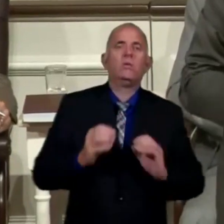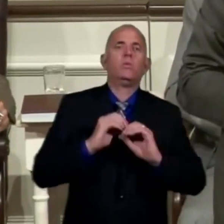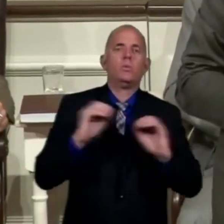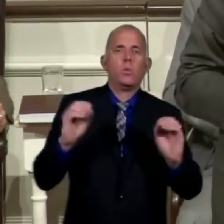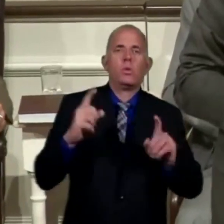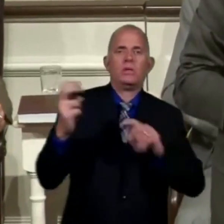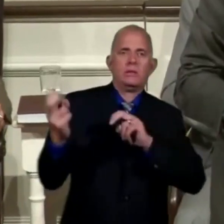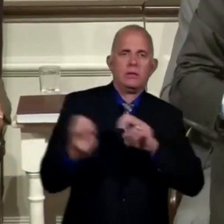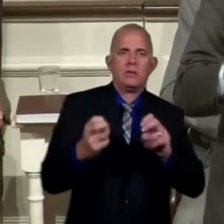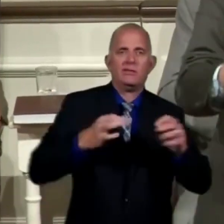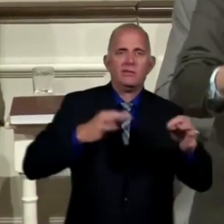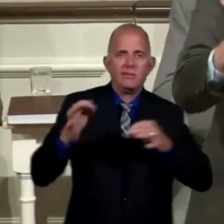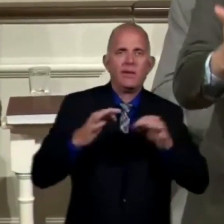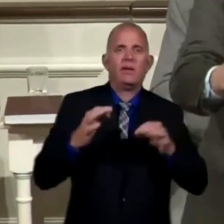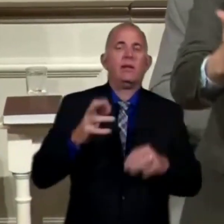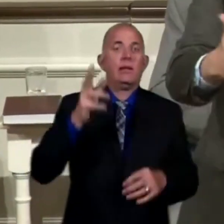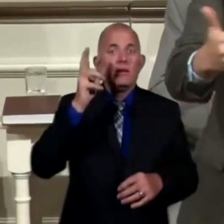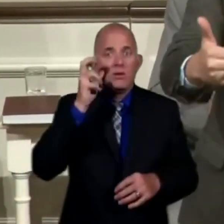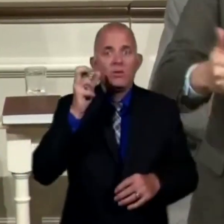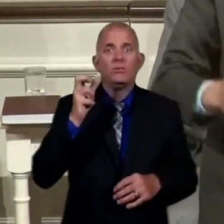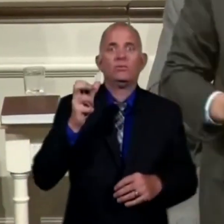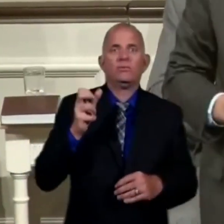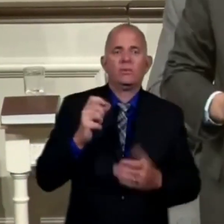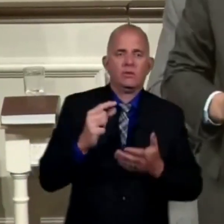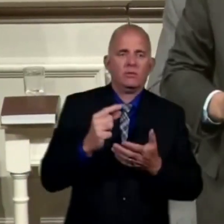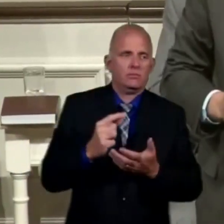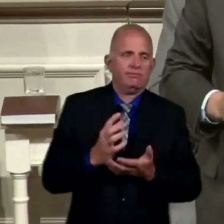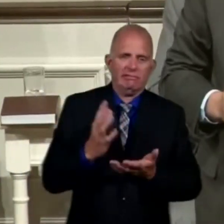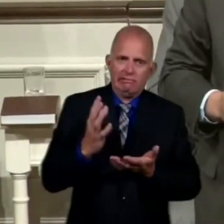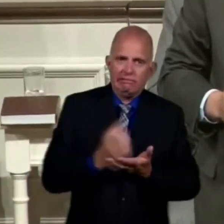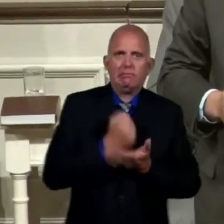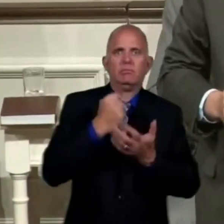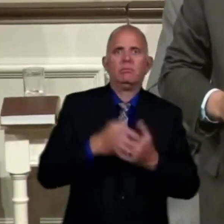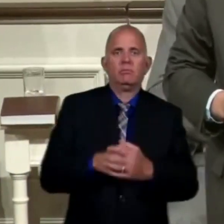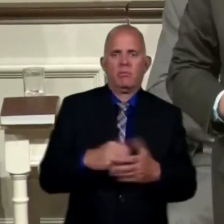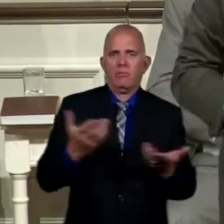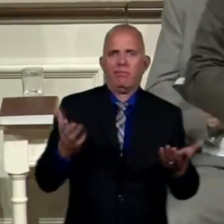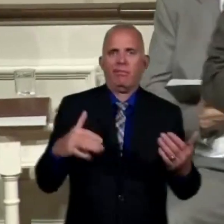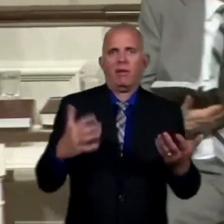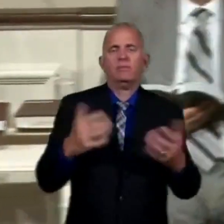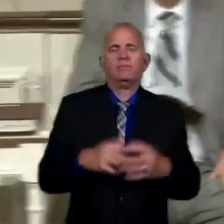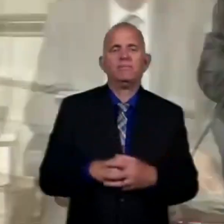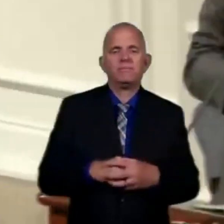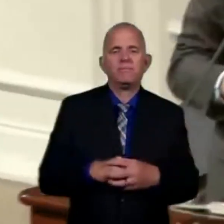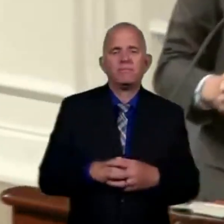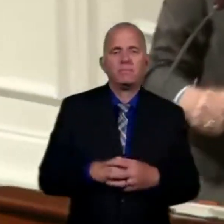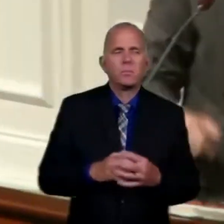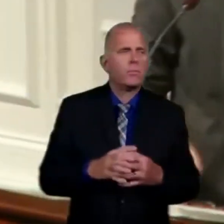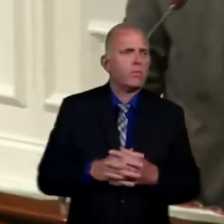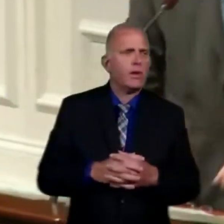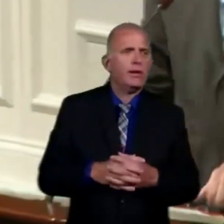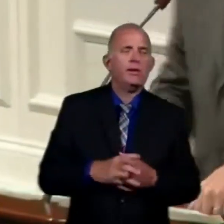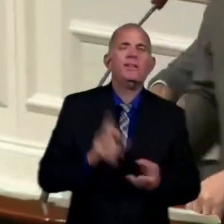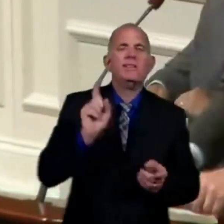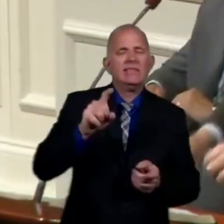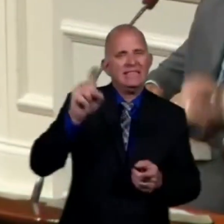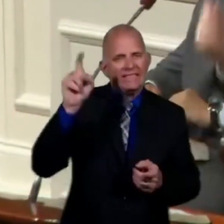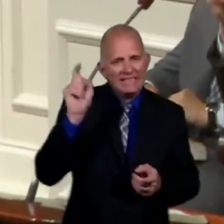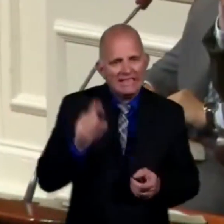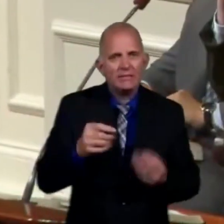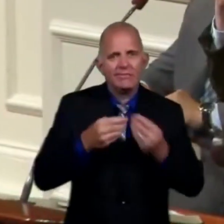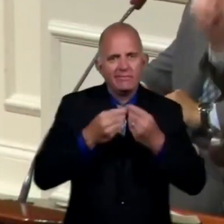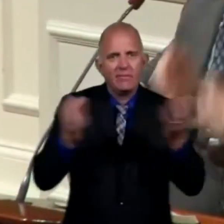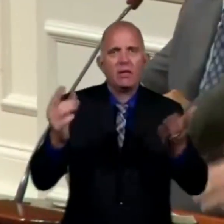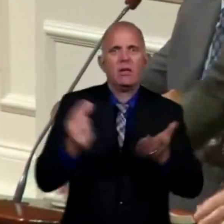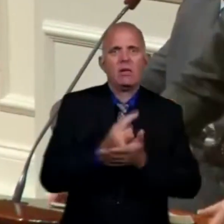to them. No one's ever said, listen, let me walk you through that. Oh, how we need to get the gospel to people. But look at